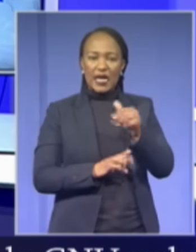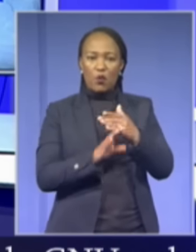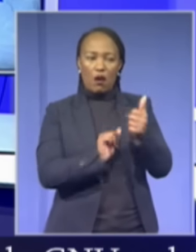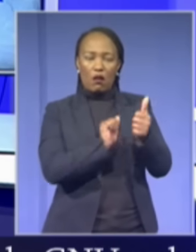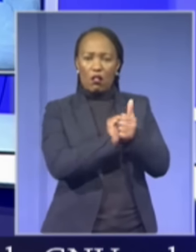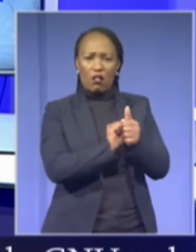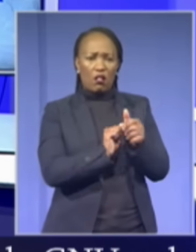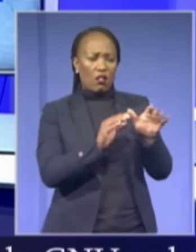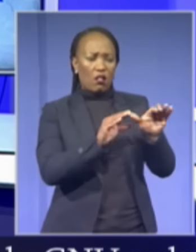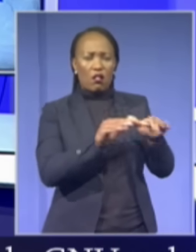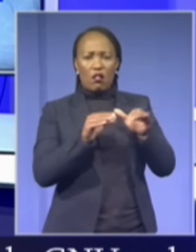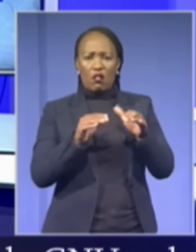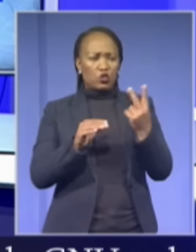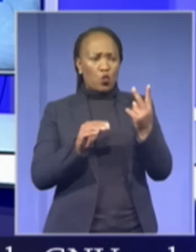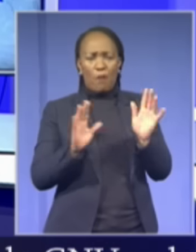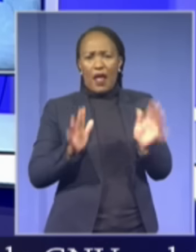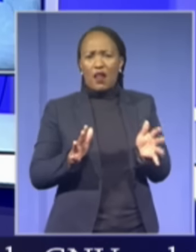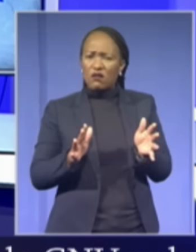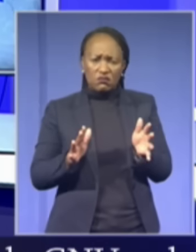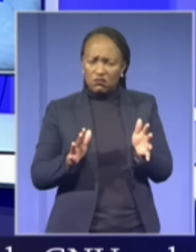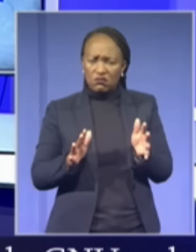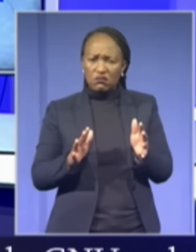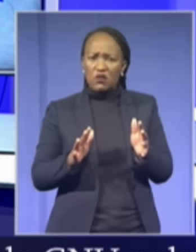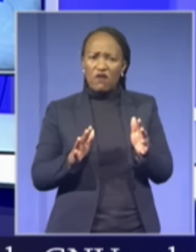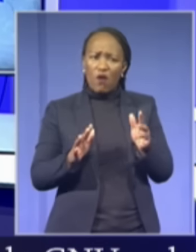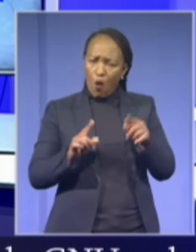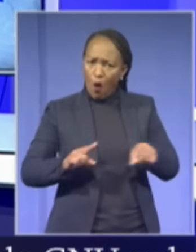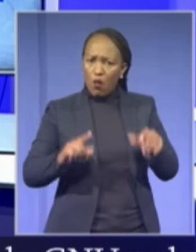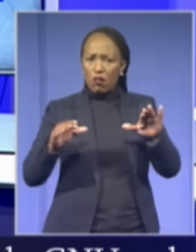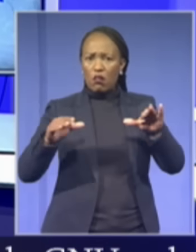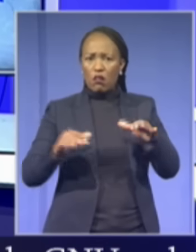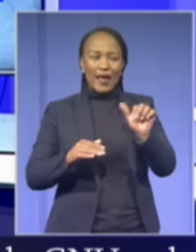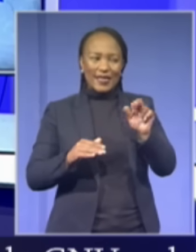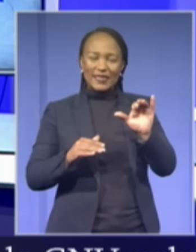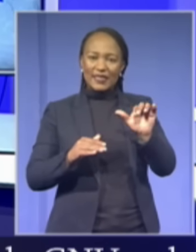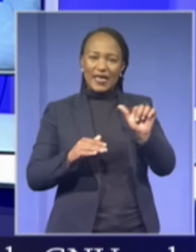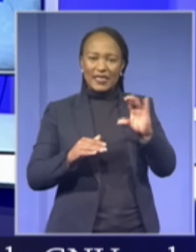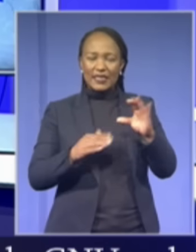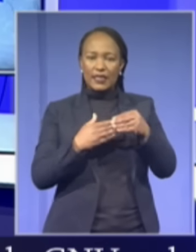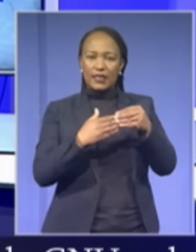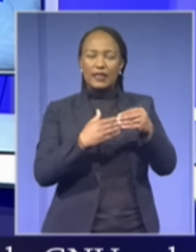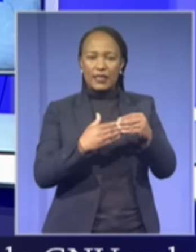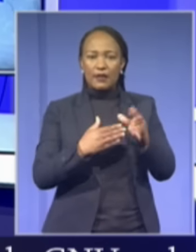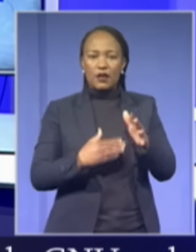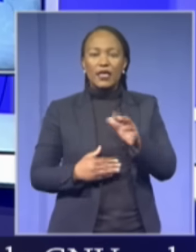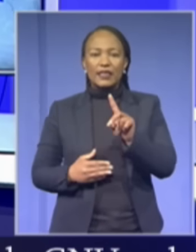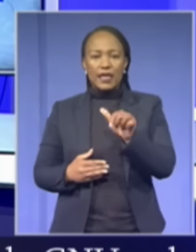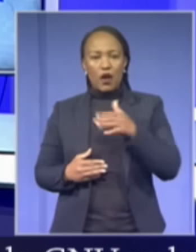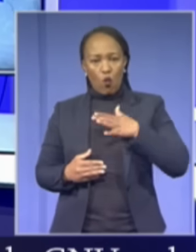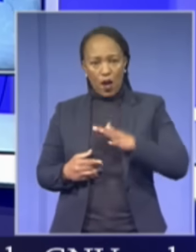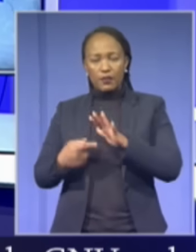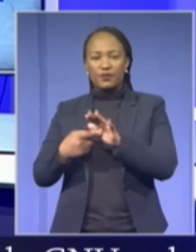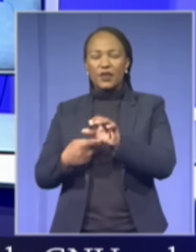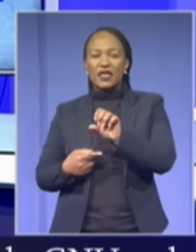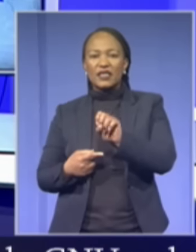bo ka gare ga mmušo wa botee bja bosetšhaba o etile go pele ke ANC. DA e nyaka gore ngaka Nkabane le Simelane ba rakwe maemong a